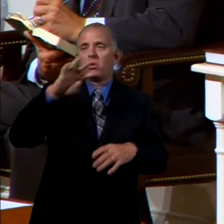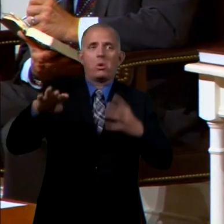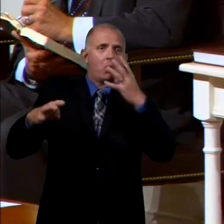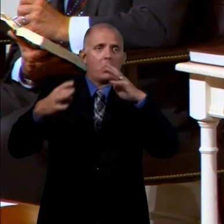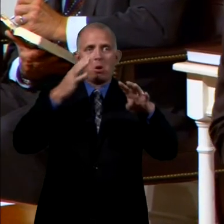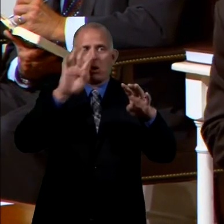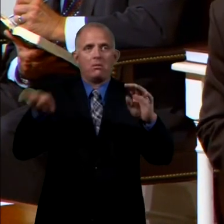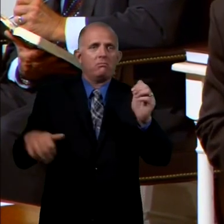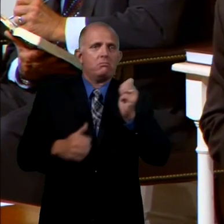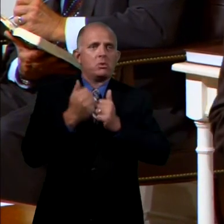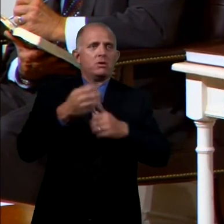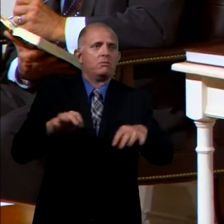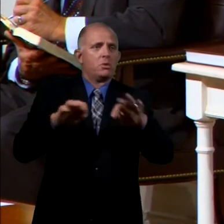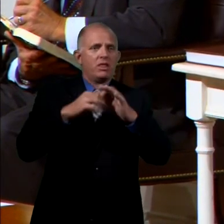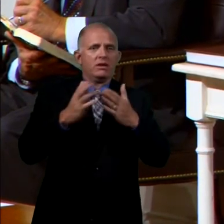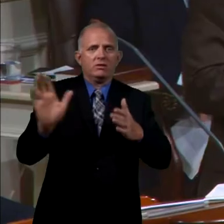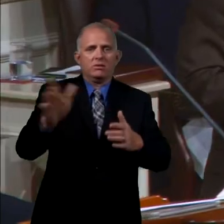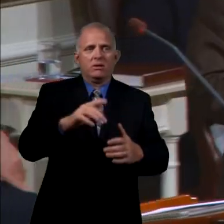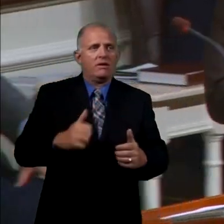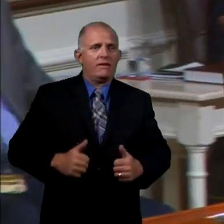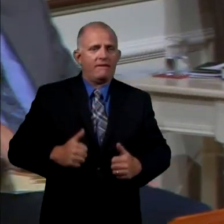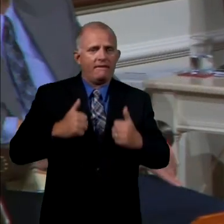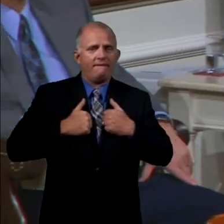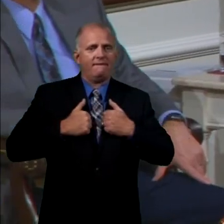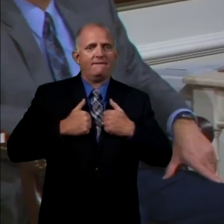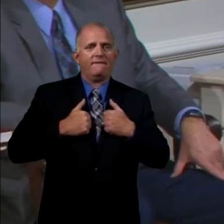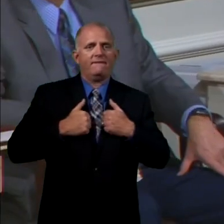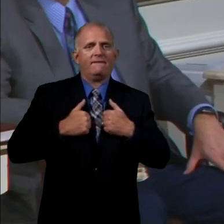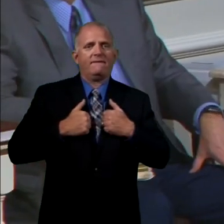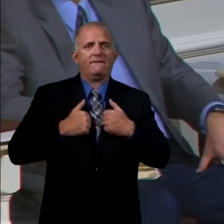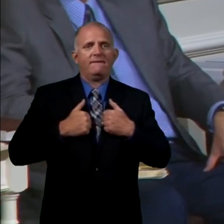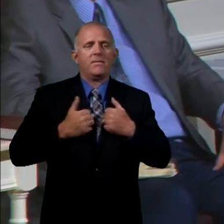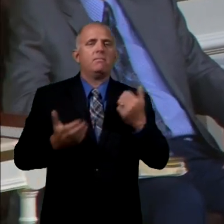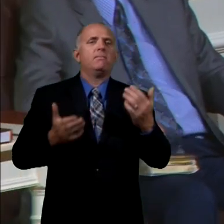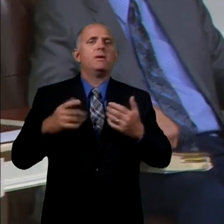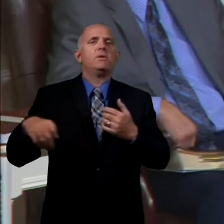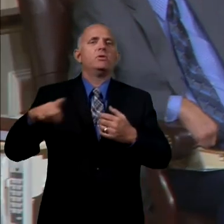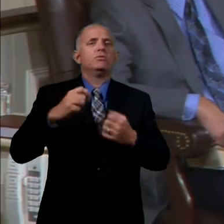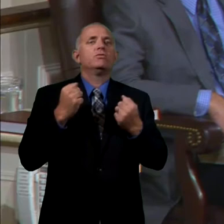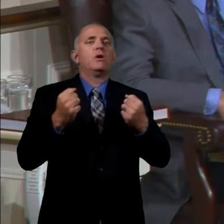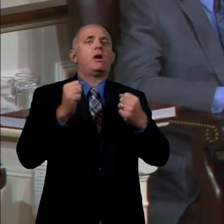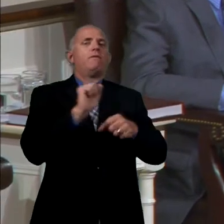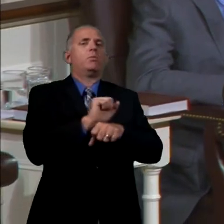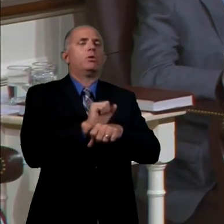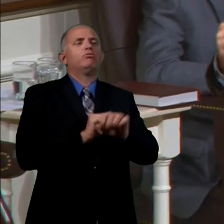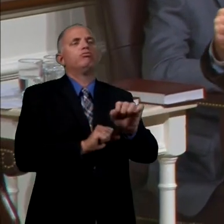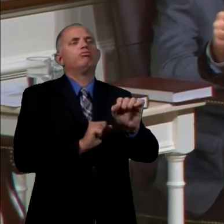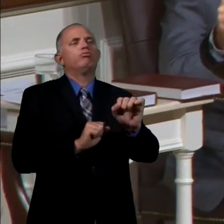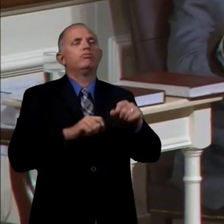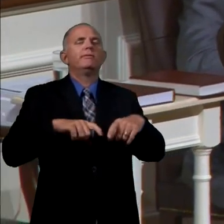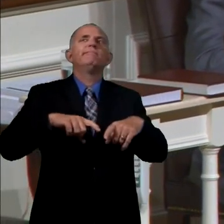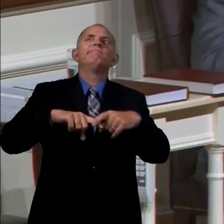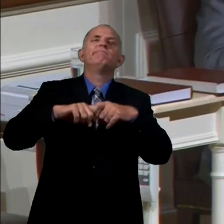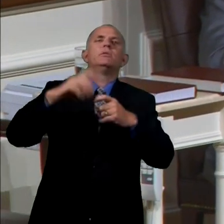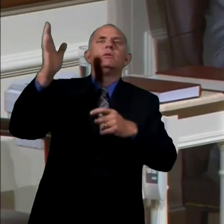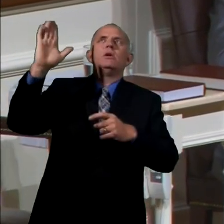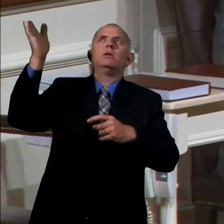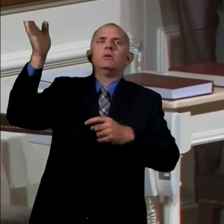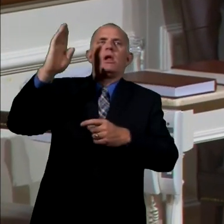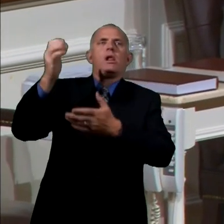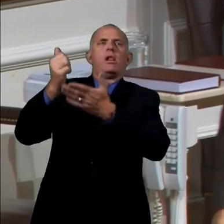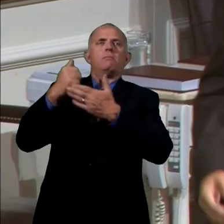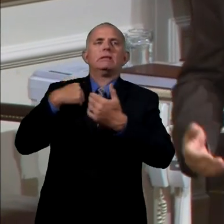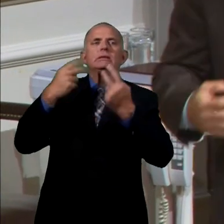things? Do you ever take the time on your way to work and say, "God, help me to see the interruptions of life today as your son saw